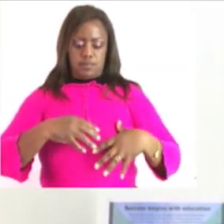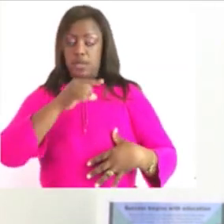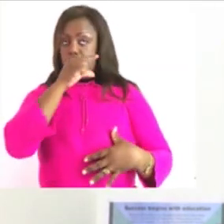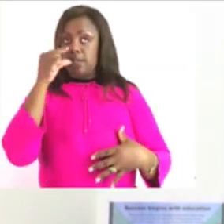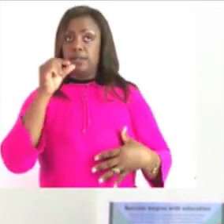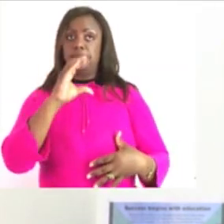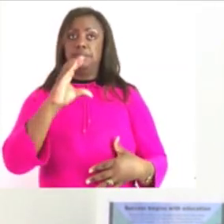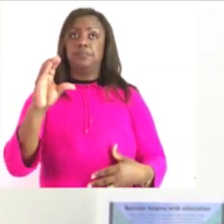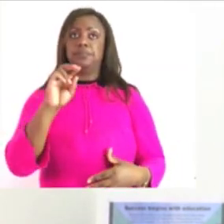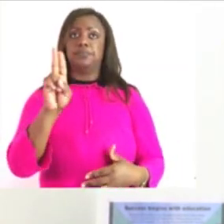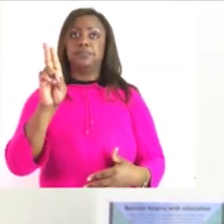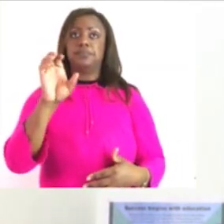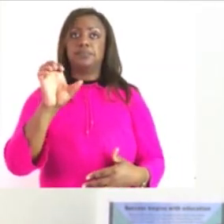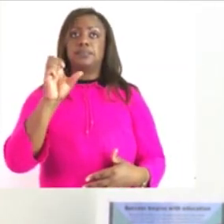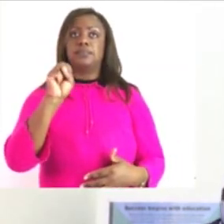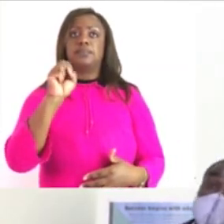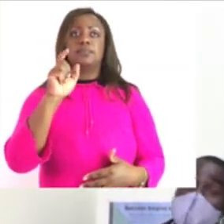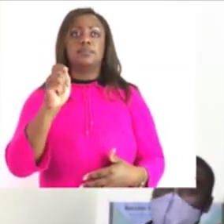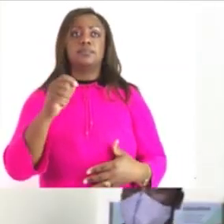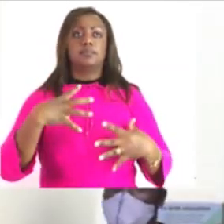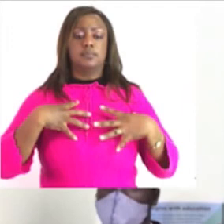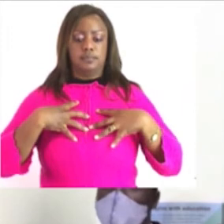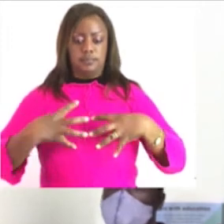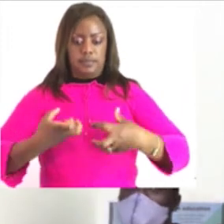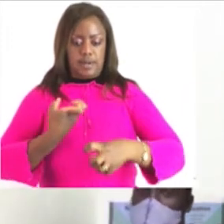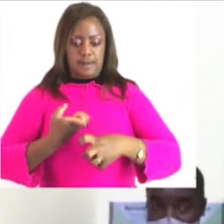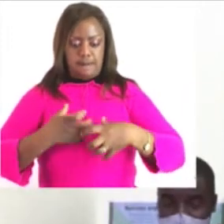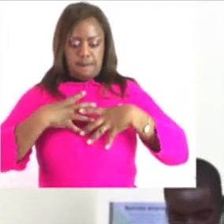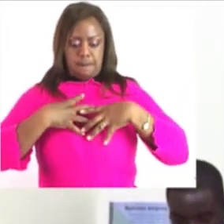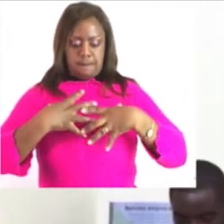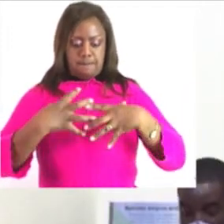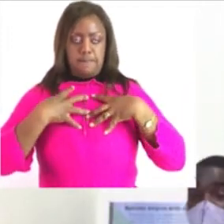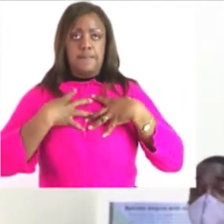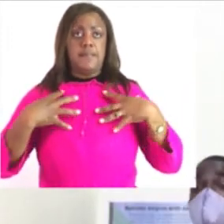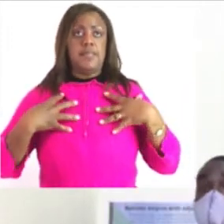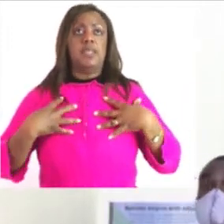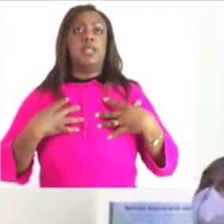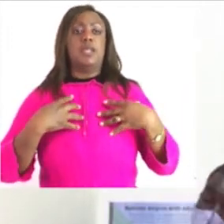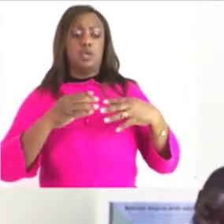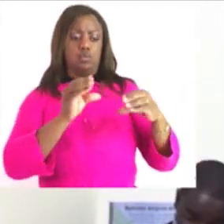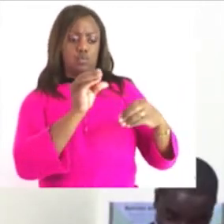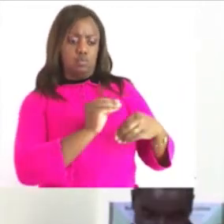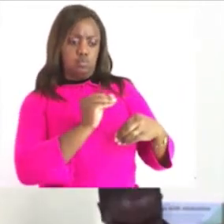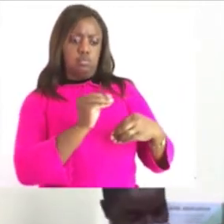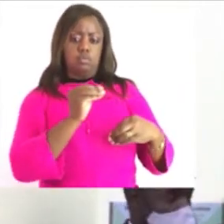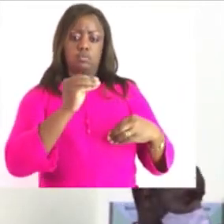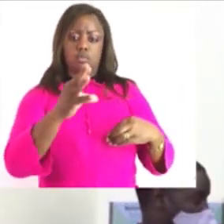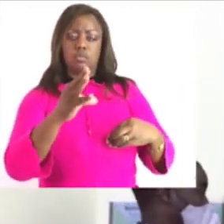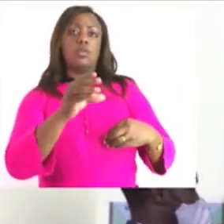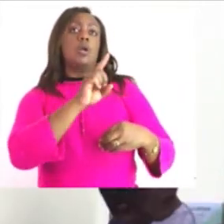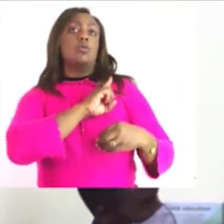to be different. What causes, why is it important that our chest have different sizes